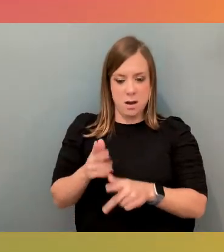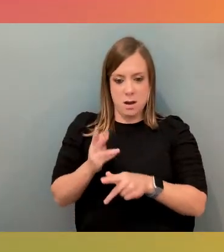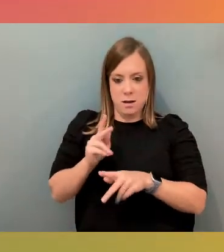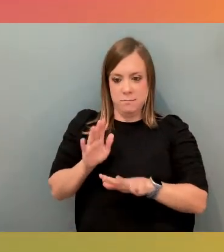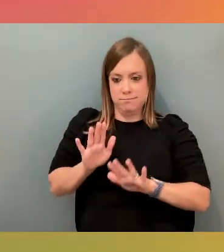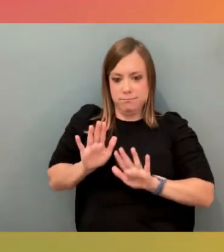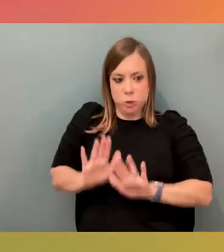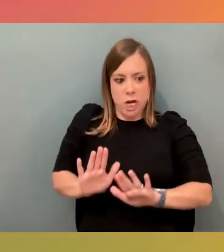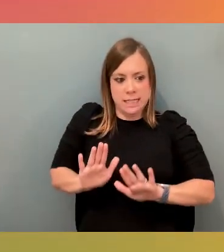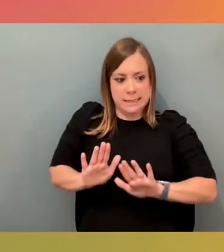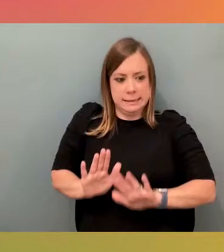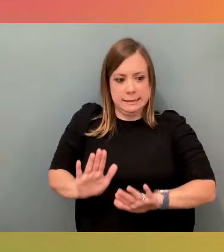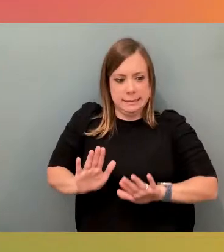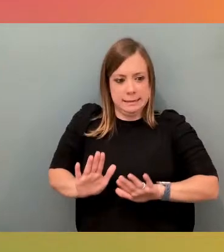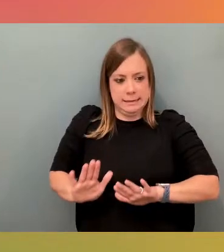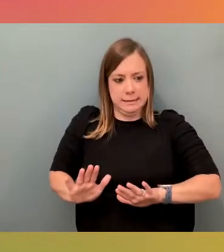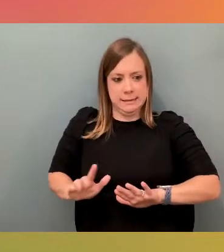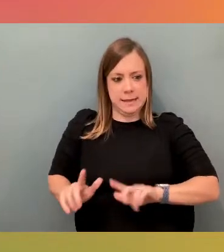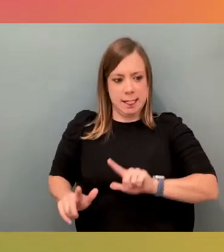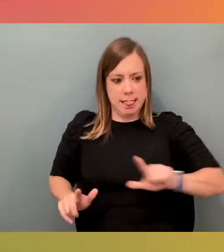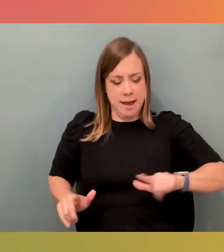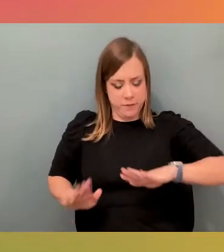Taking one more breath right here.